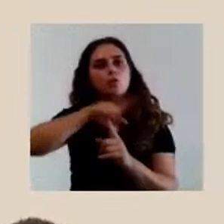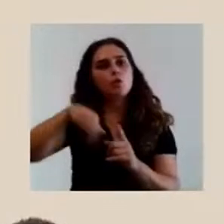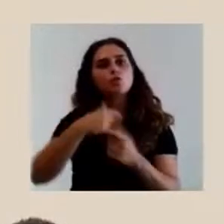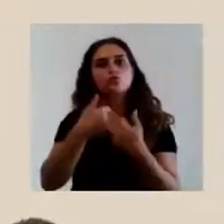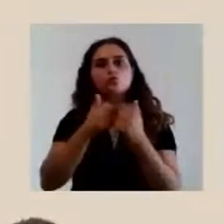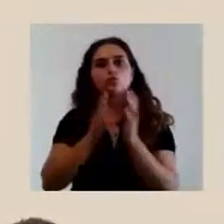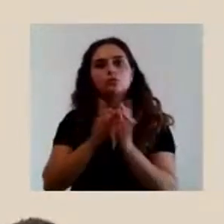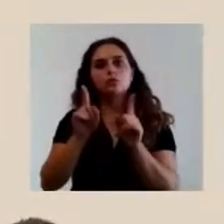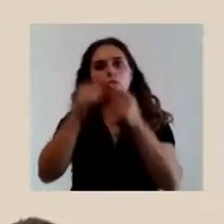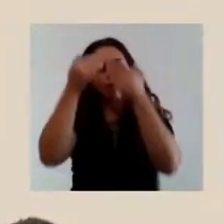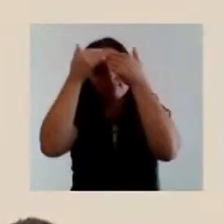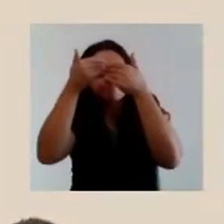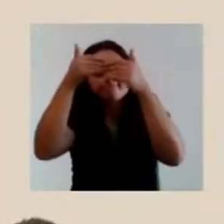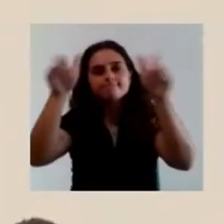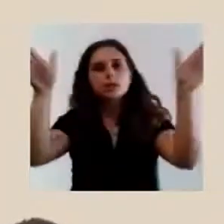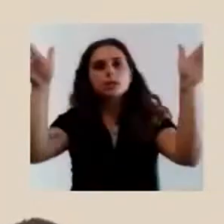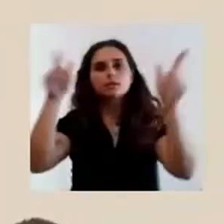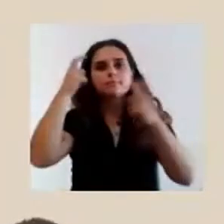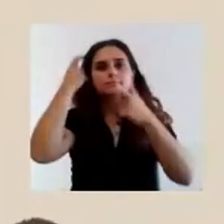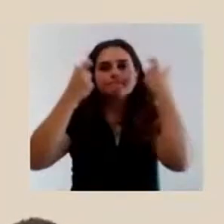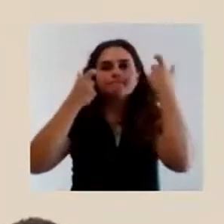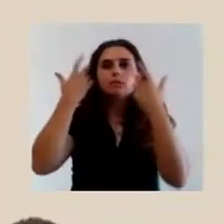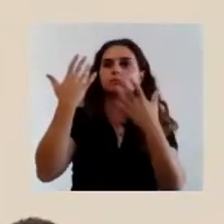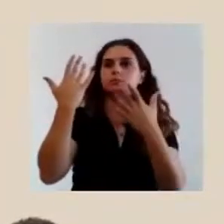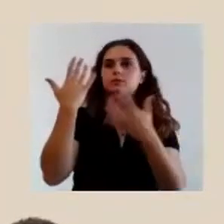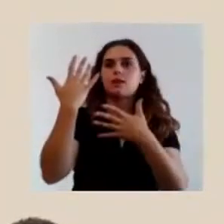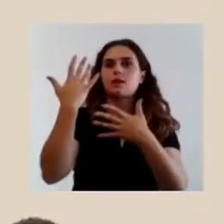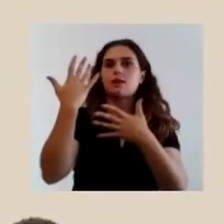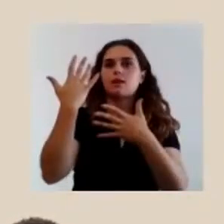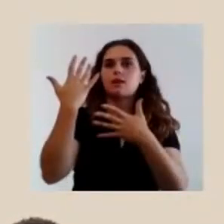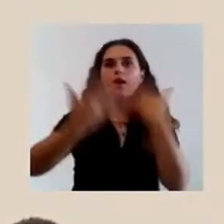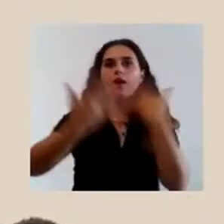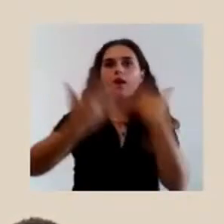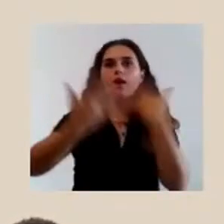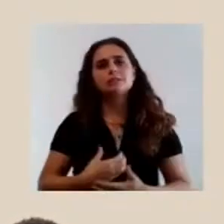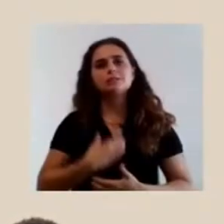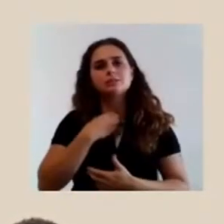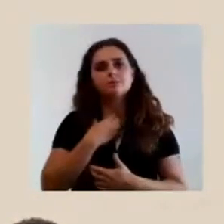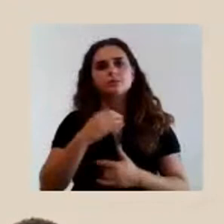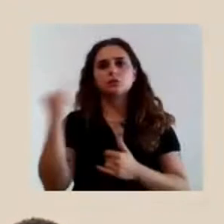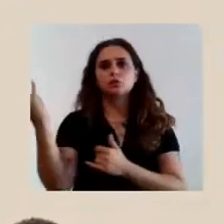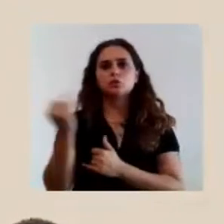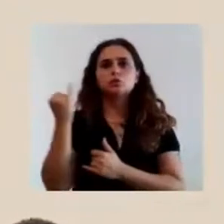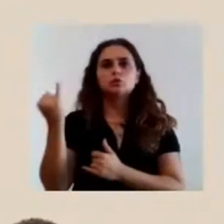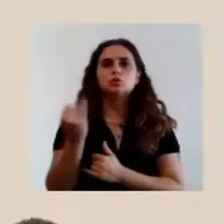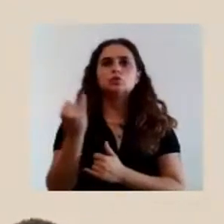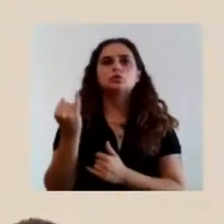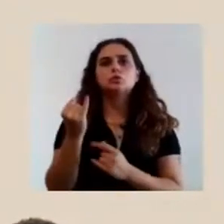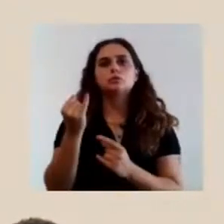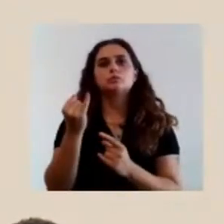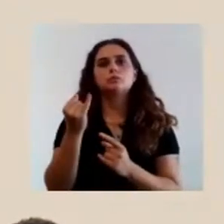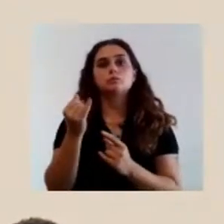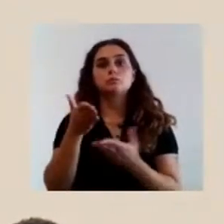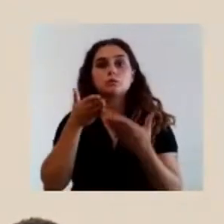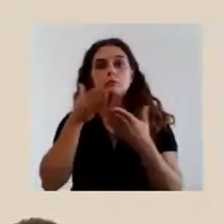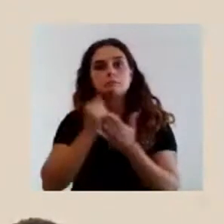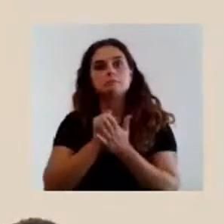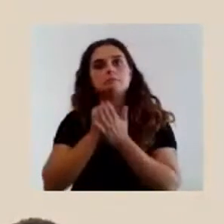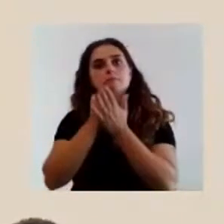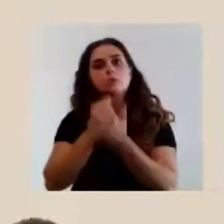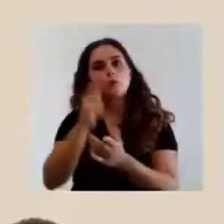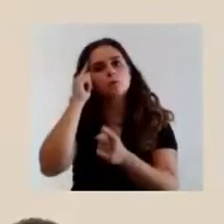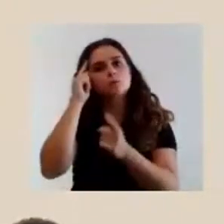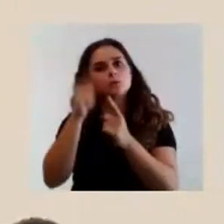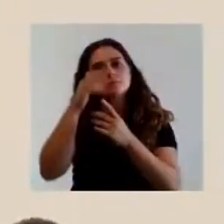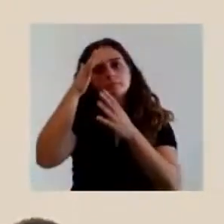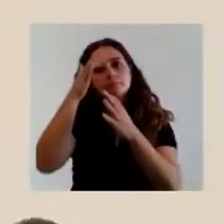be mindful of our thoughts and actions. It also means holding institutions accountable by challenging them to behave